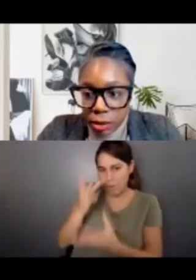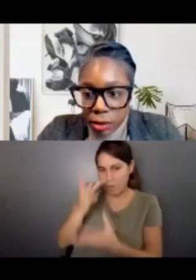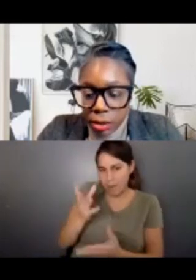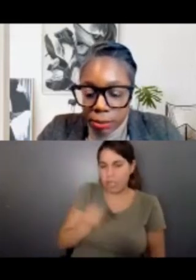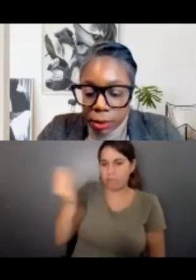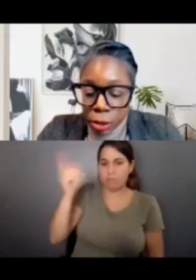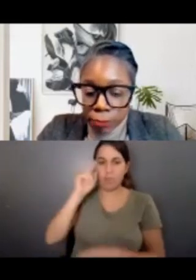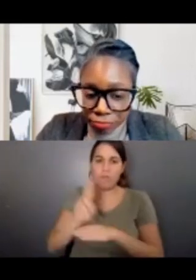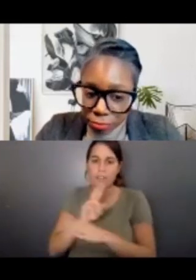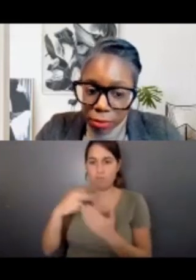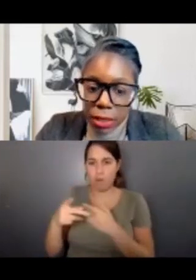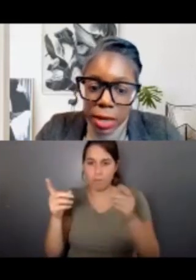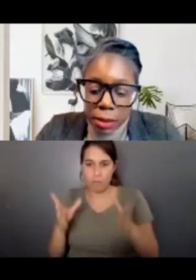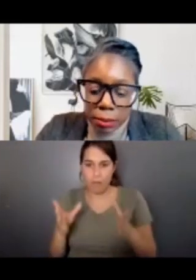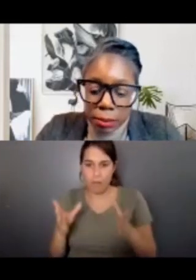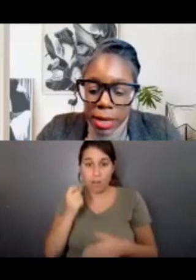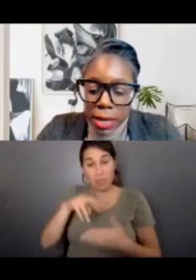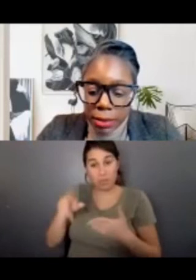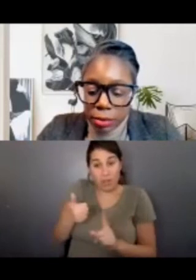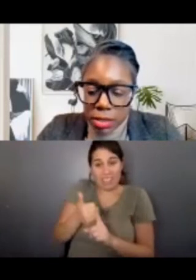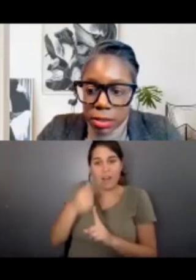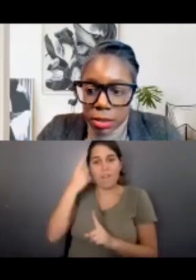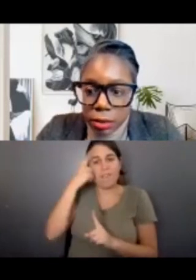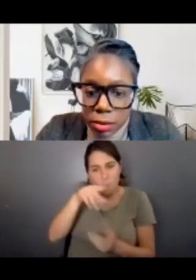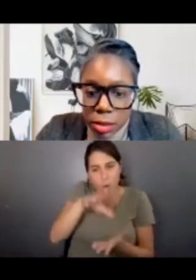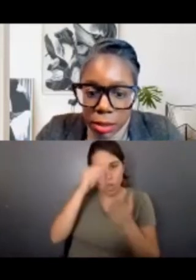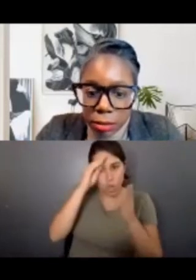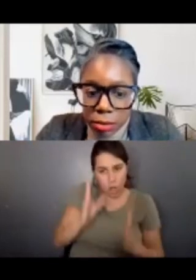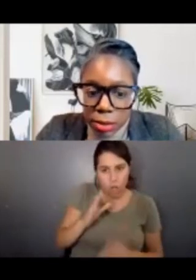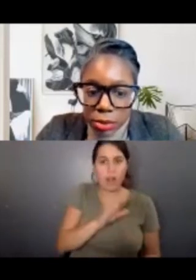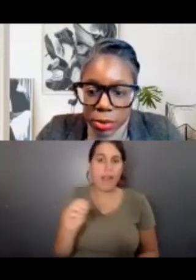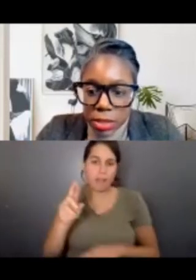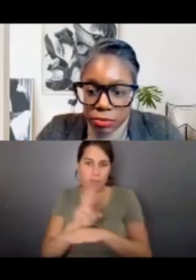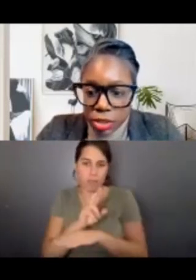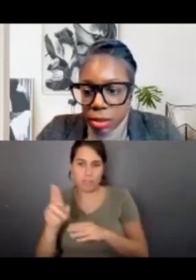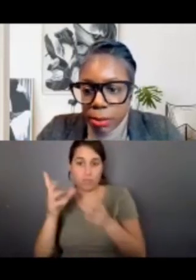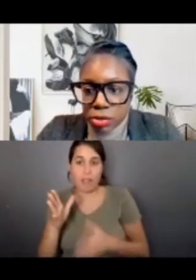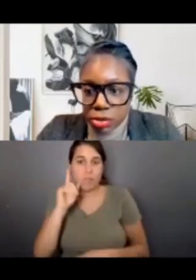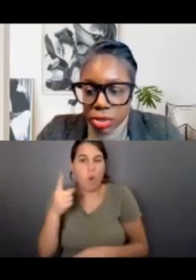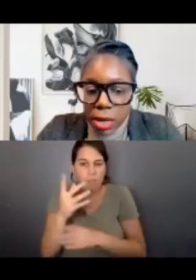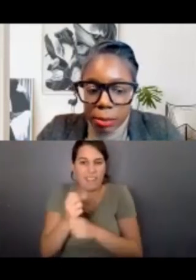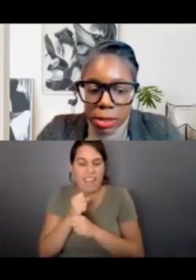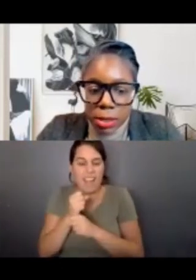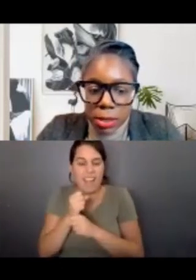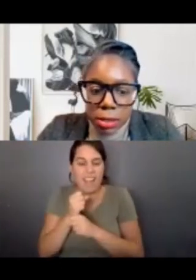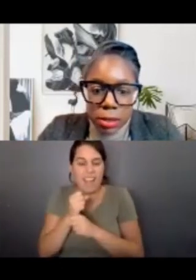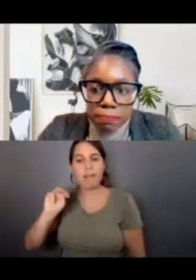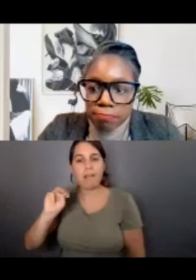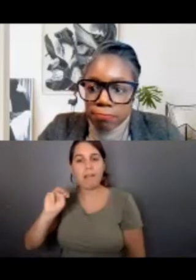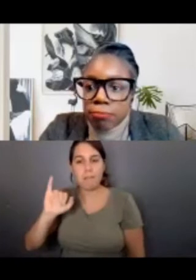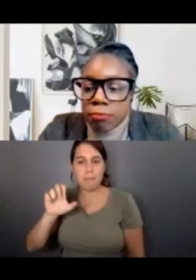the learner, and the residency director will receive just the milestones and